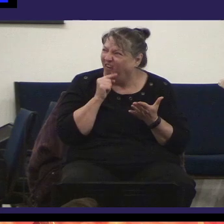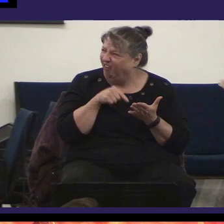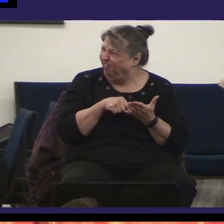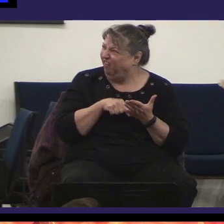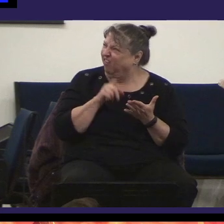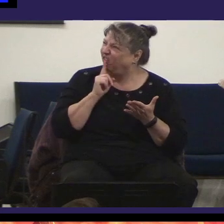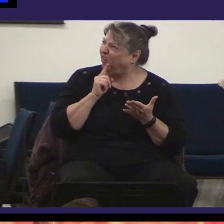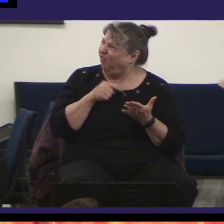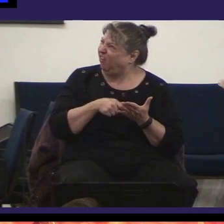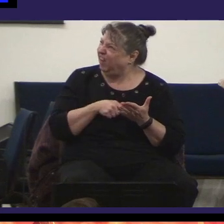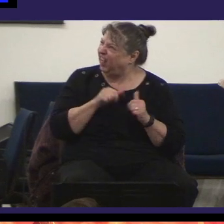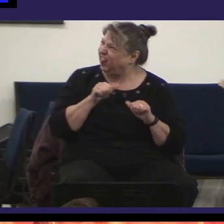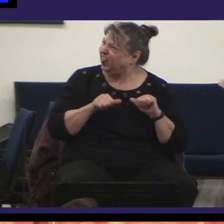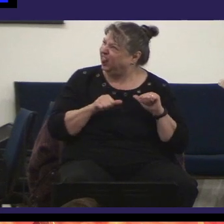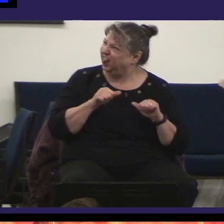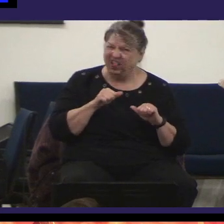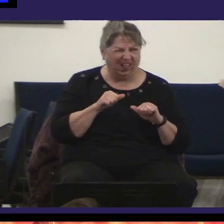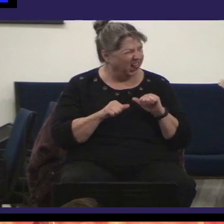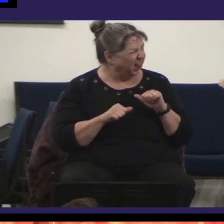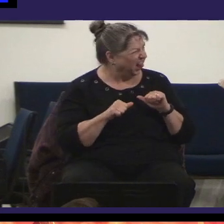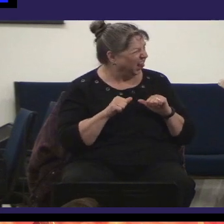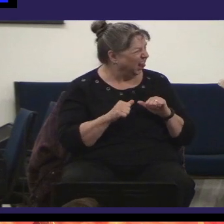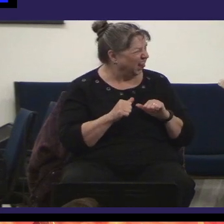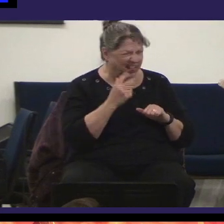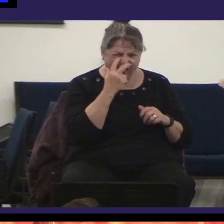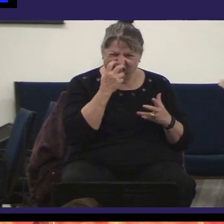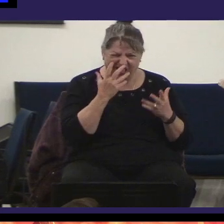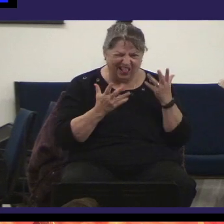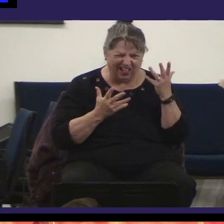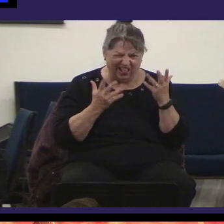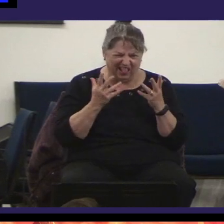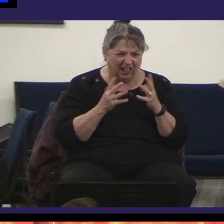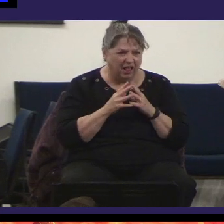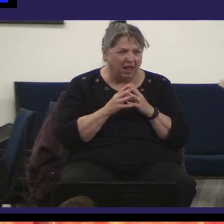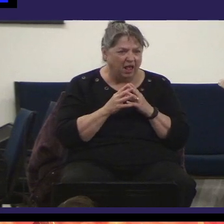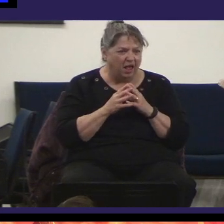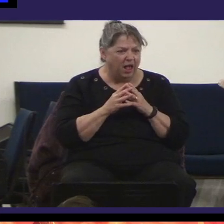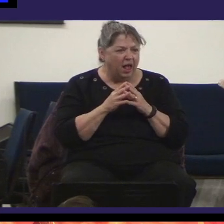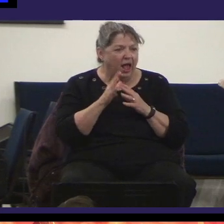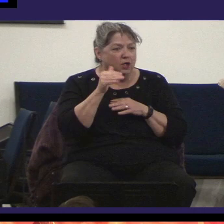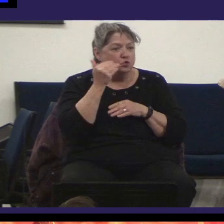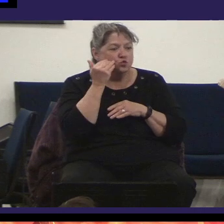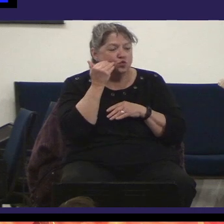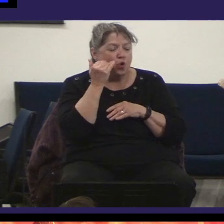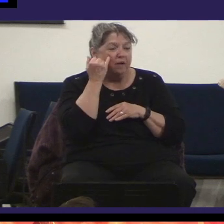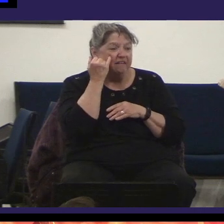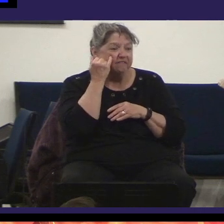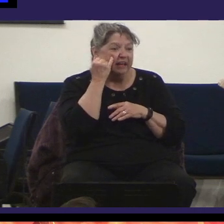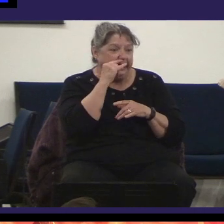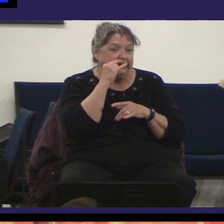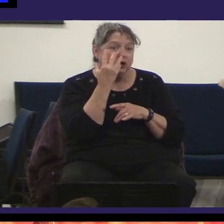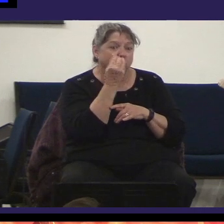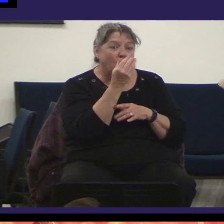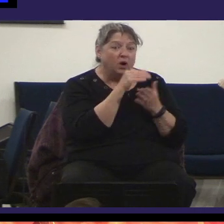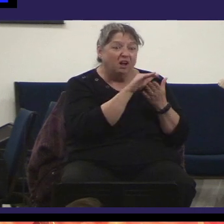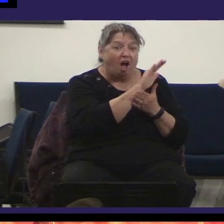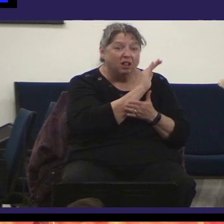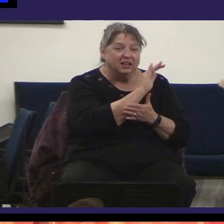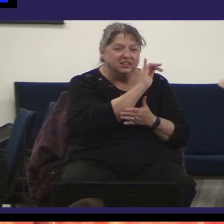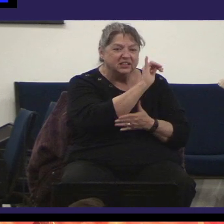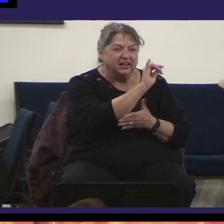what it says, you know? And I know college kids, when they go, they feed those, they plant those doubts in your mind. Is it true?